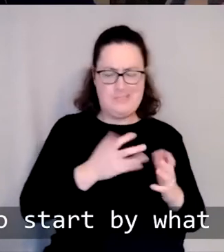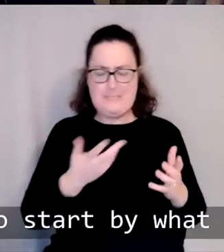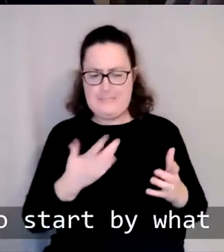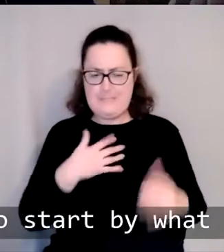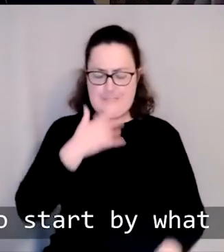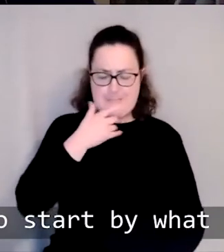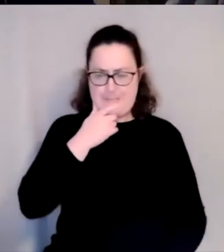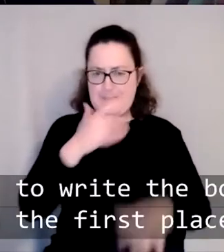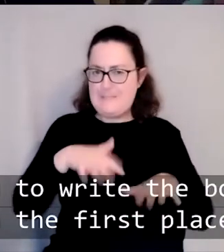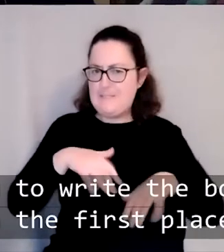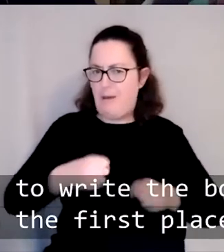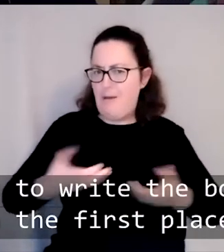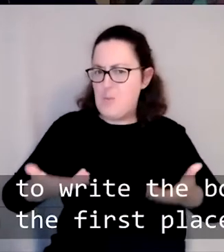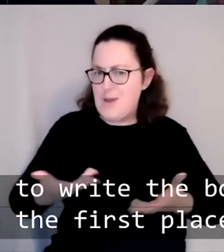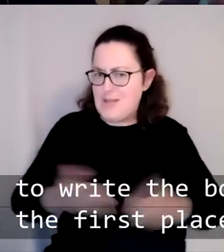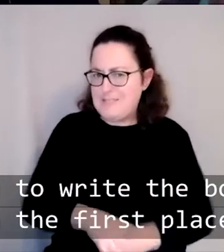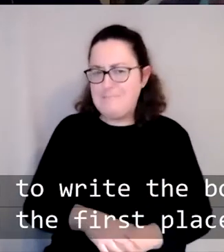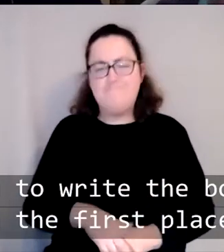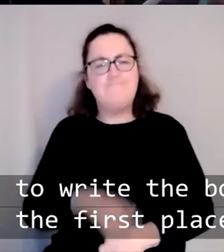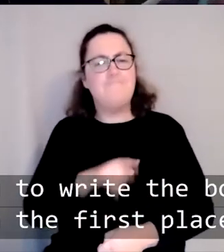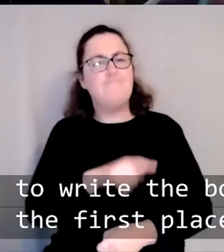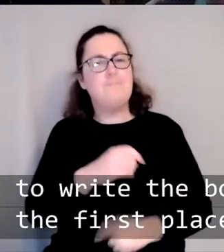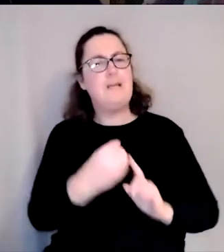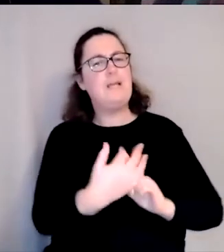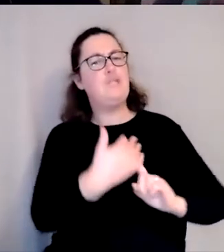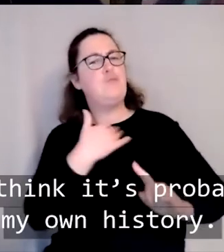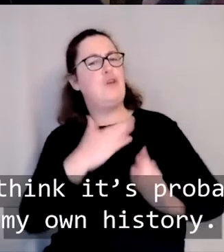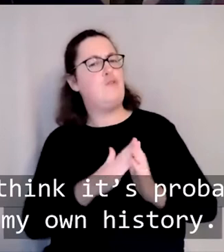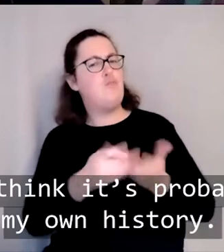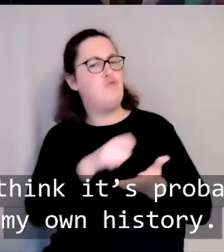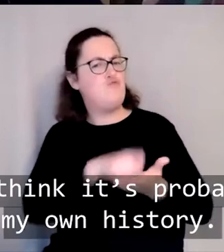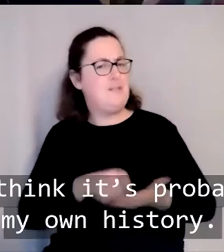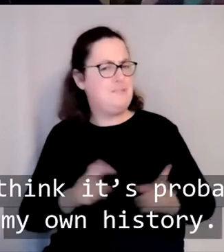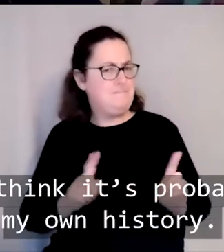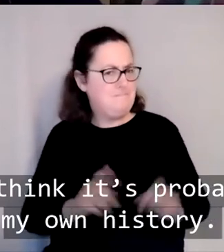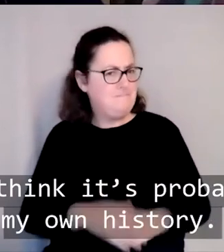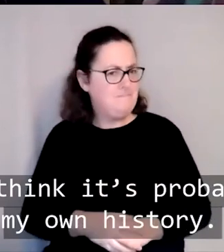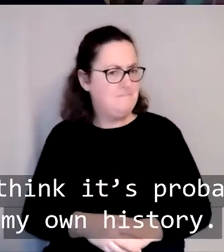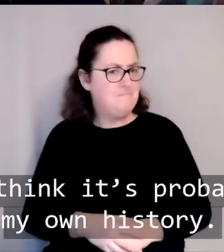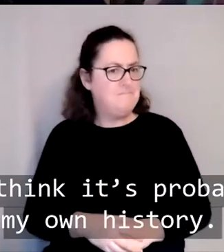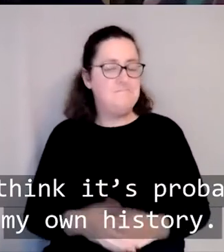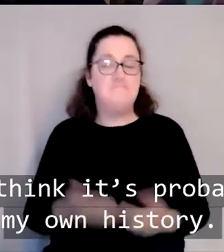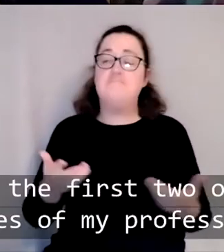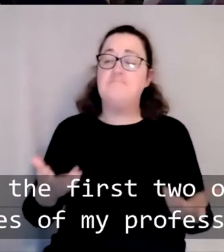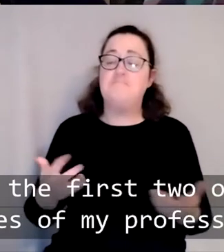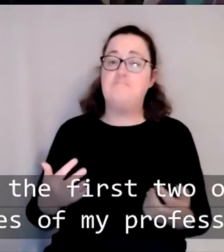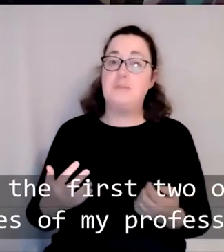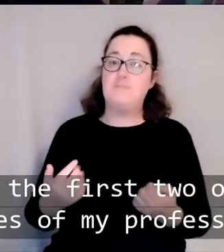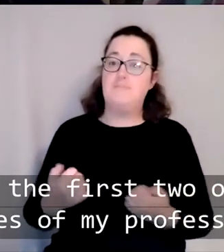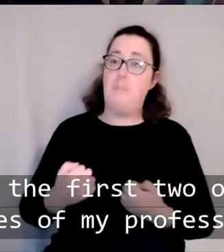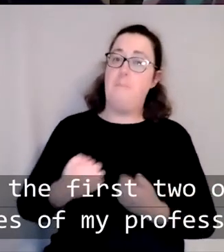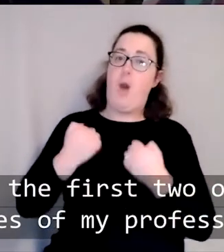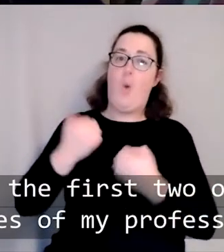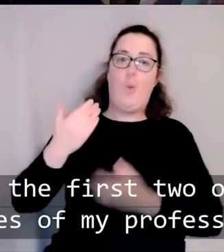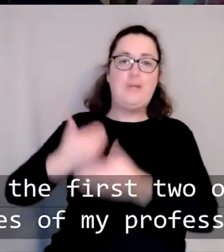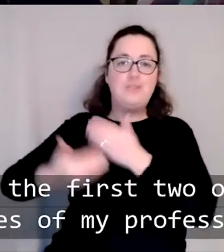kind of what inspired you to write the book in the first place? I think it's partly my own history. I mean, I spent